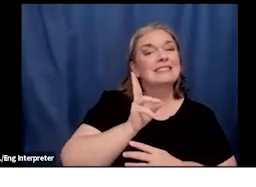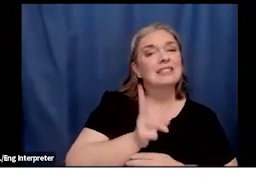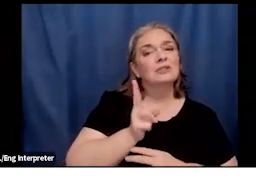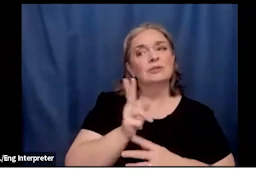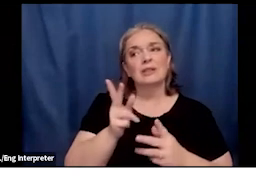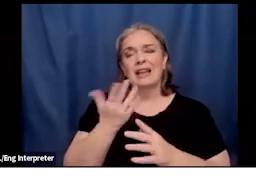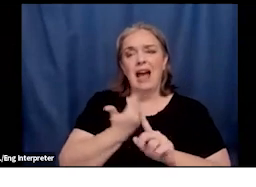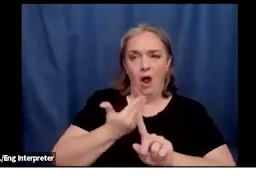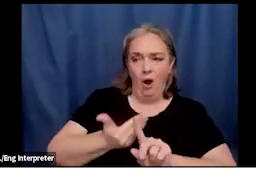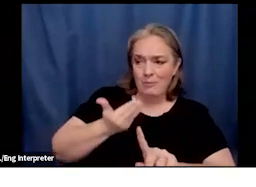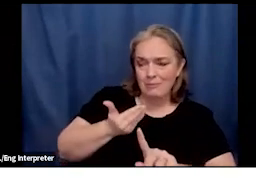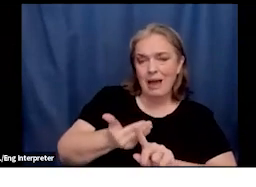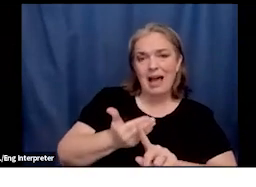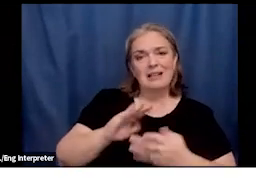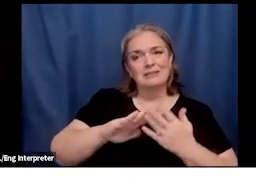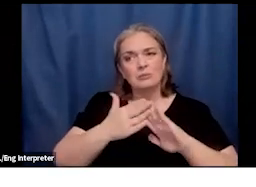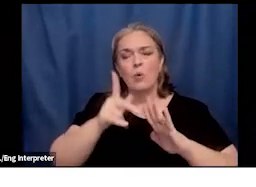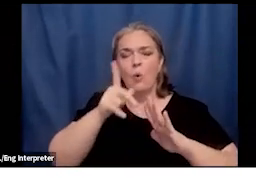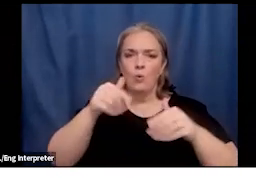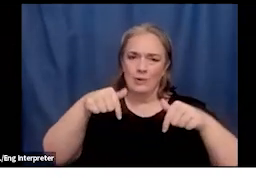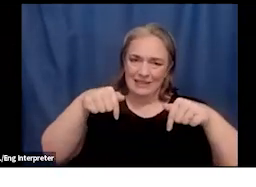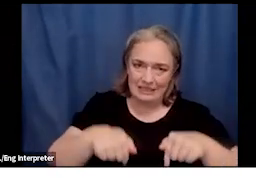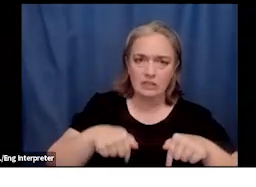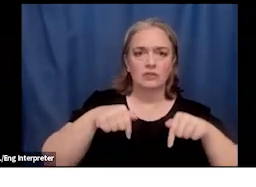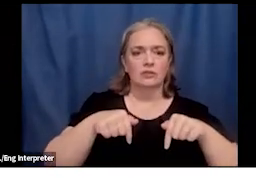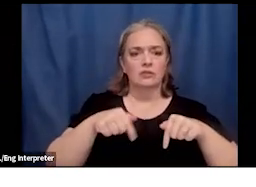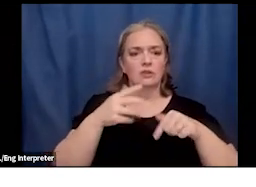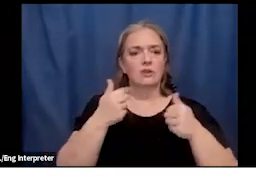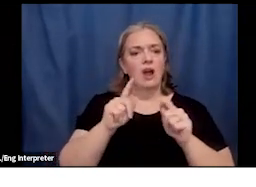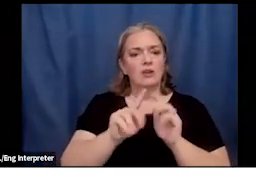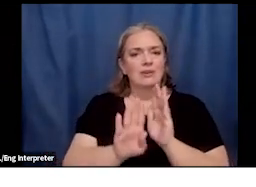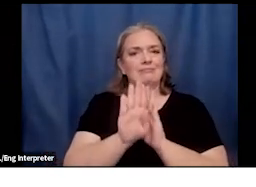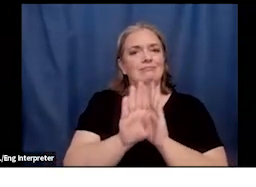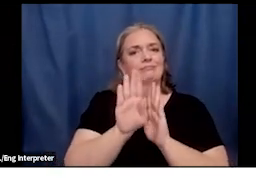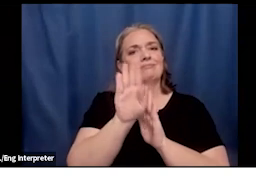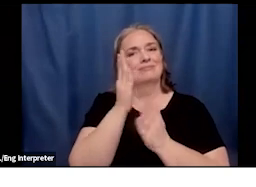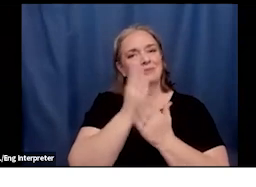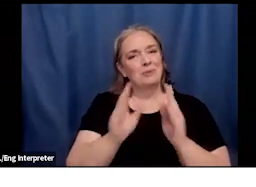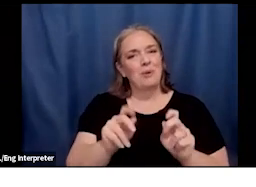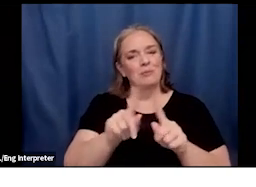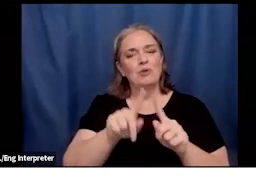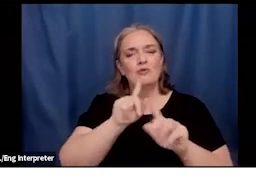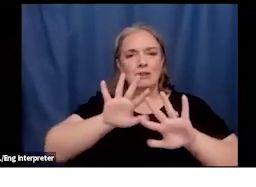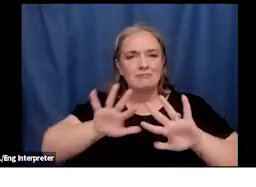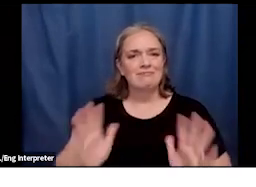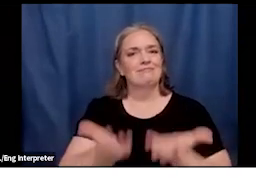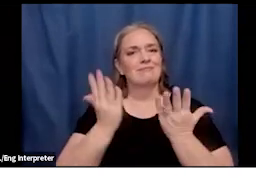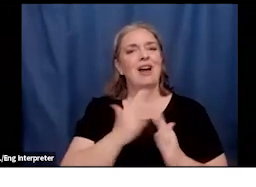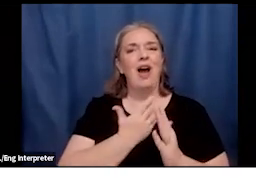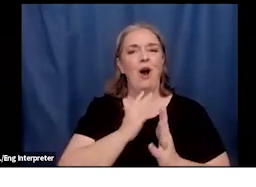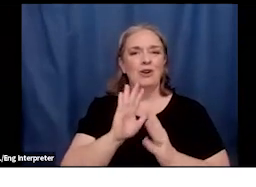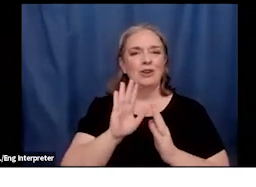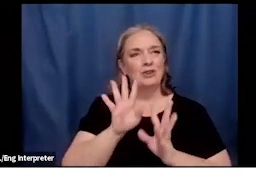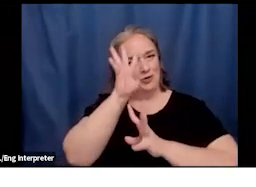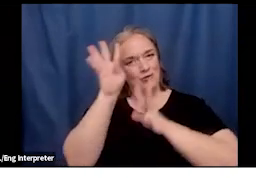that are here, and to really create some opportunities that nurture and sustain our creative economy within this community. Overall,